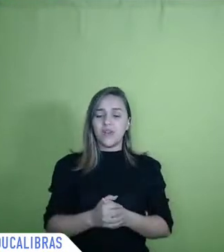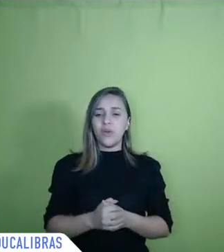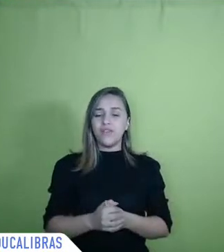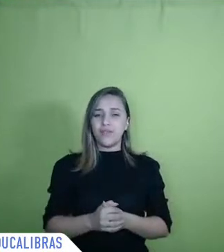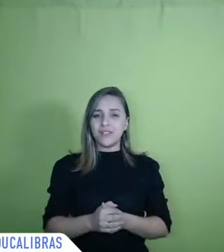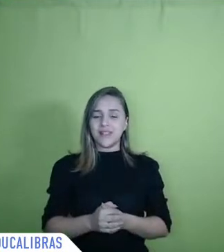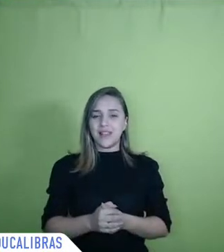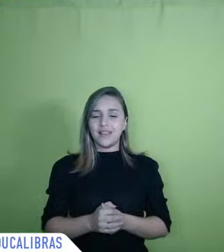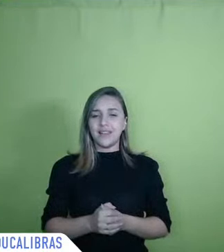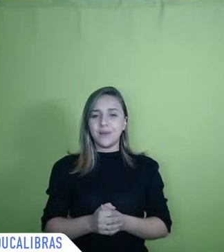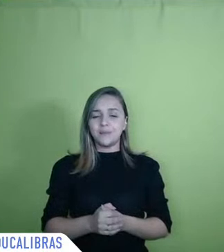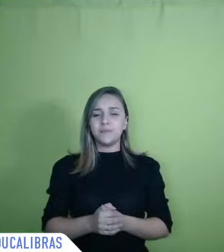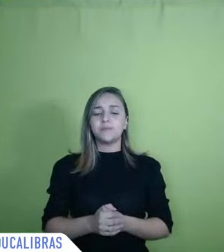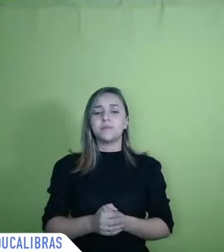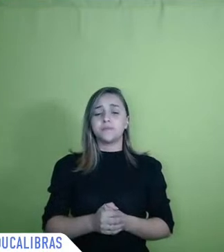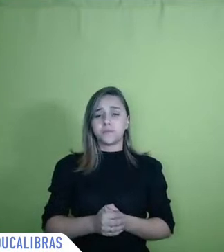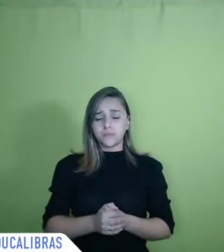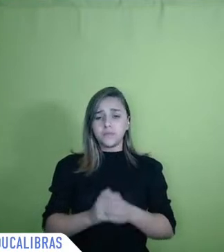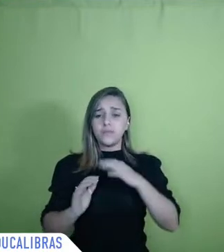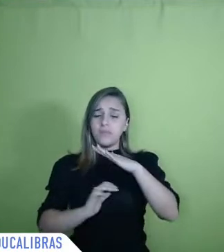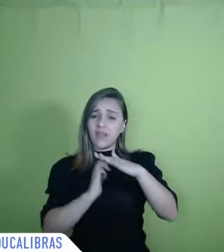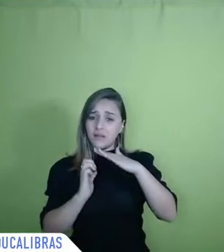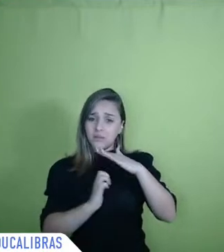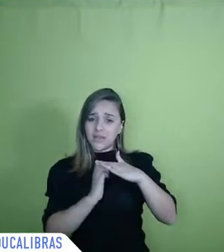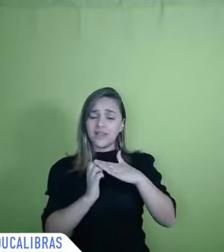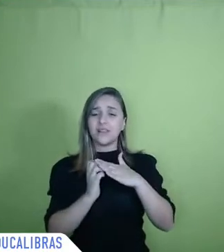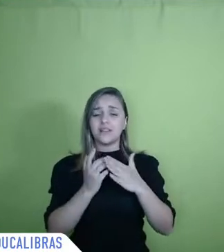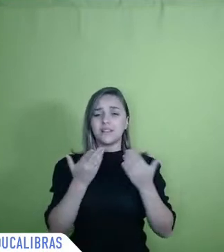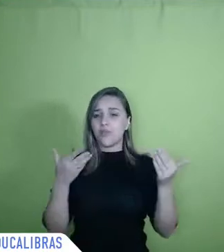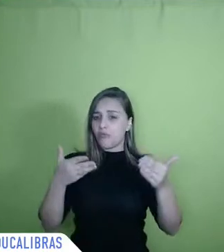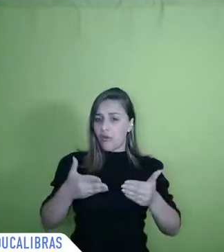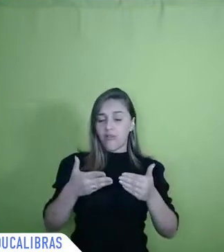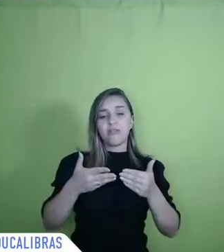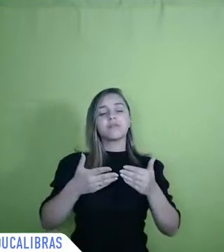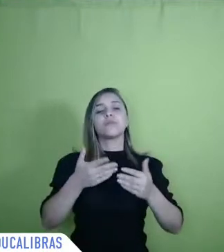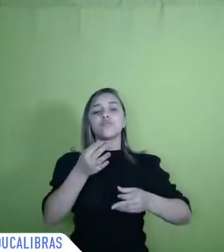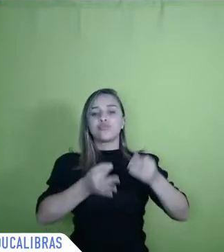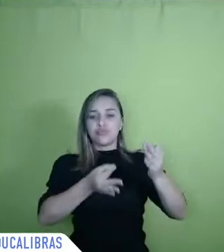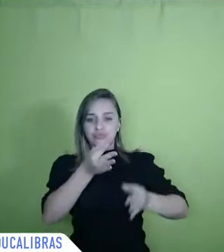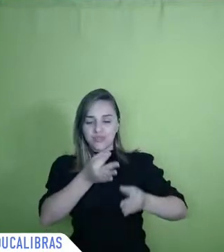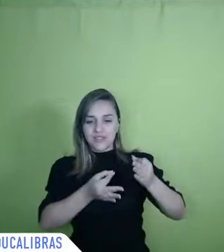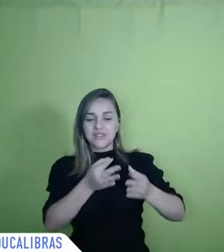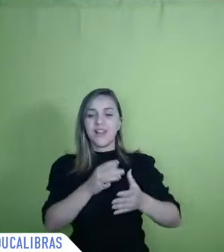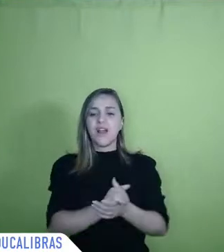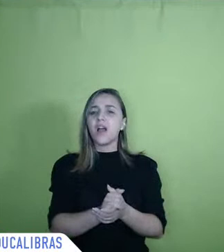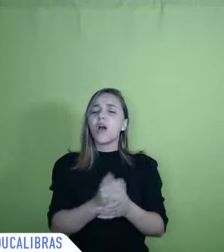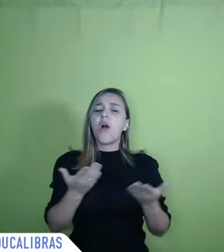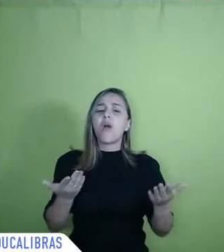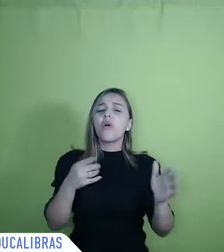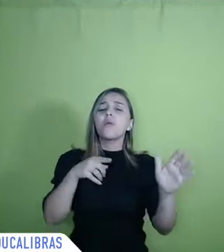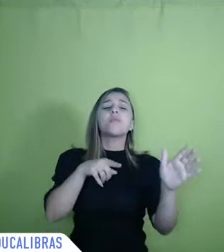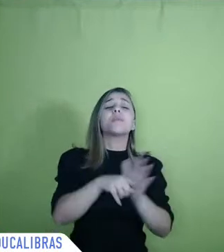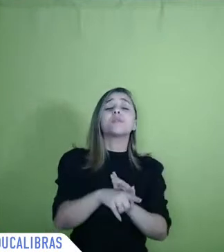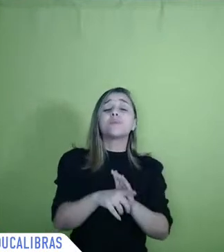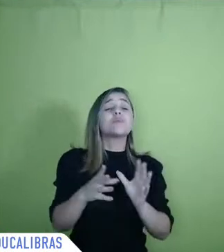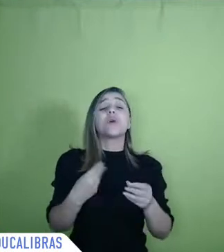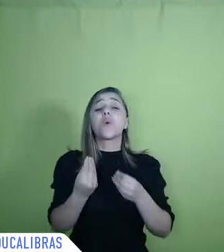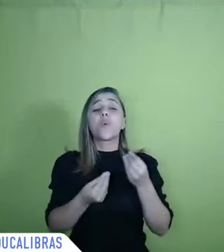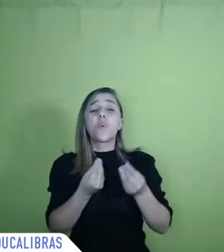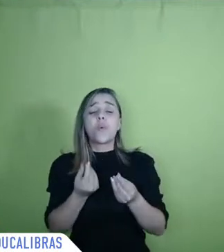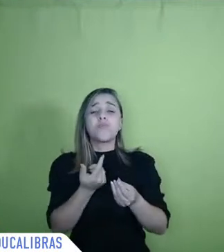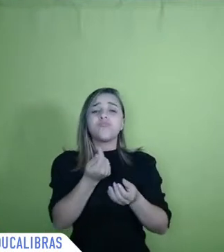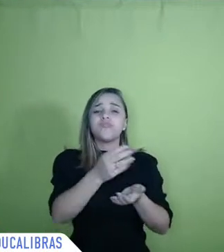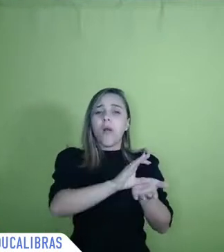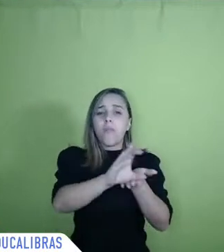still important participants in the state. They have companies, they are